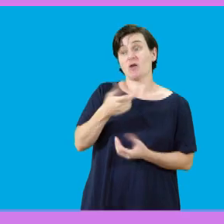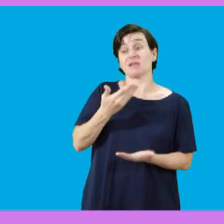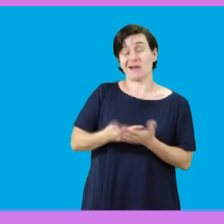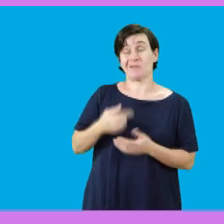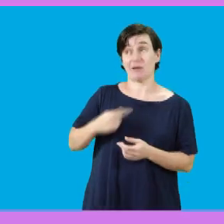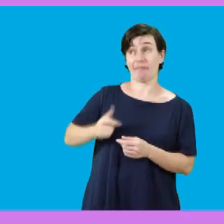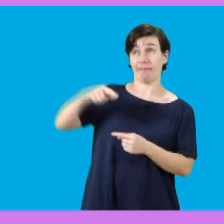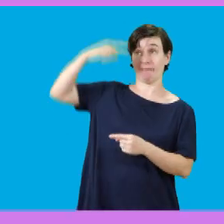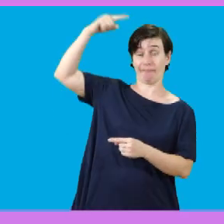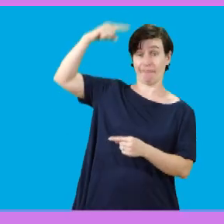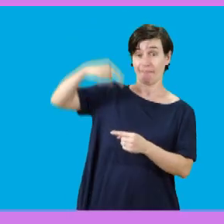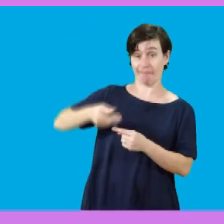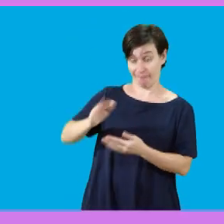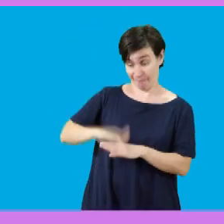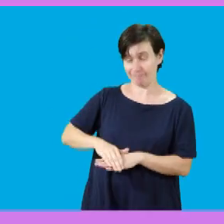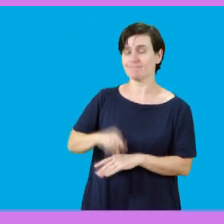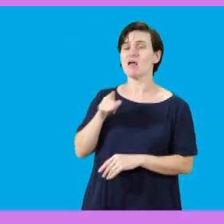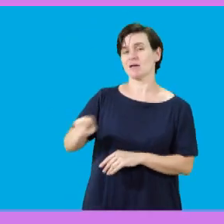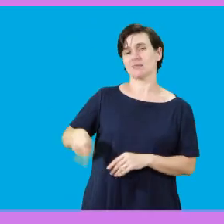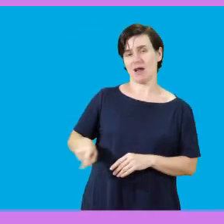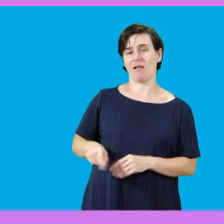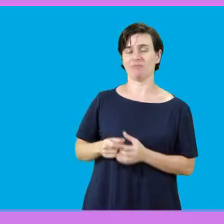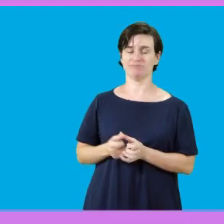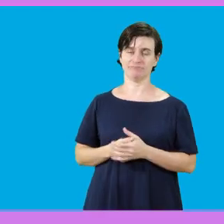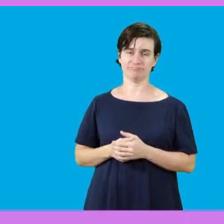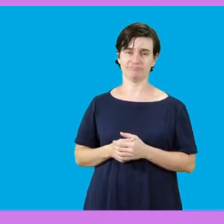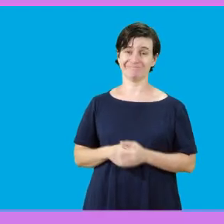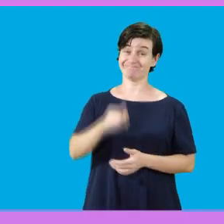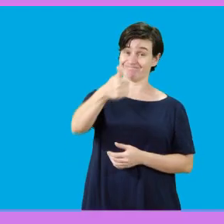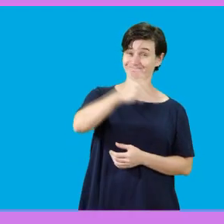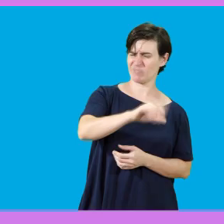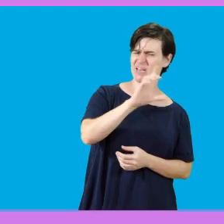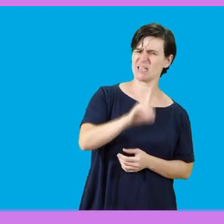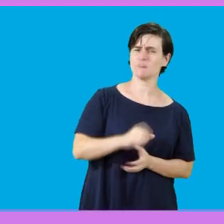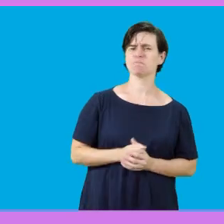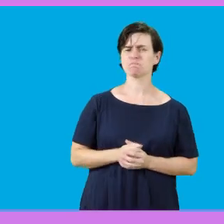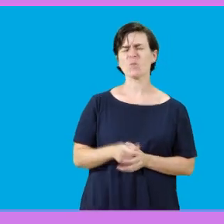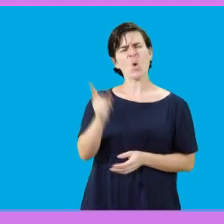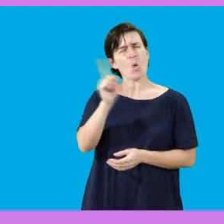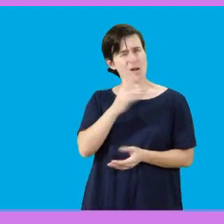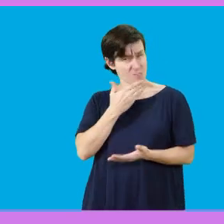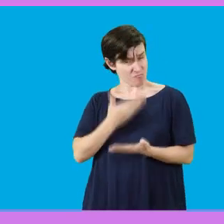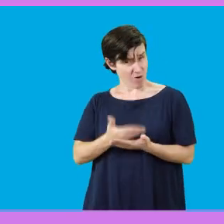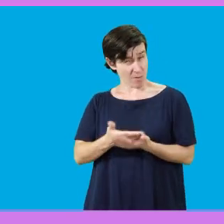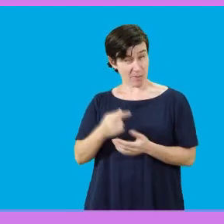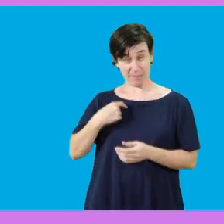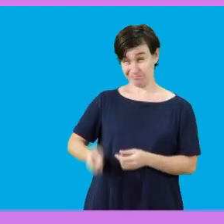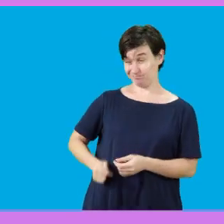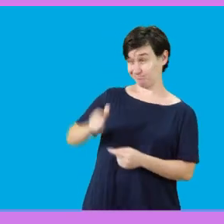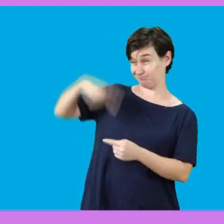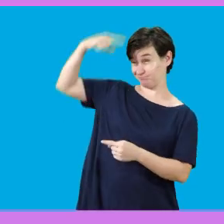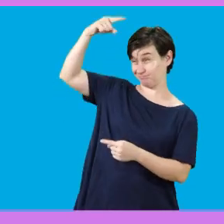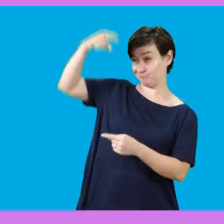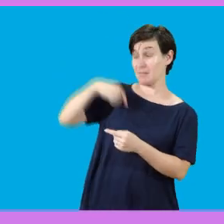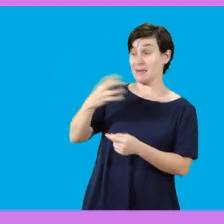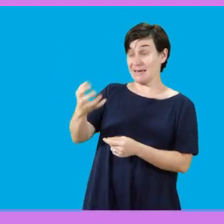50% chances that we might get a tail whenever we are tossing this coin. Then D says, what is the probability of getting a